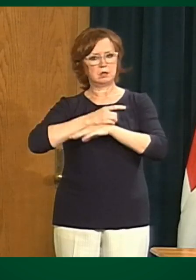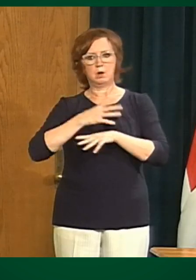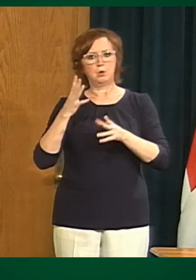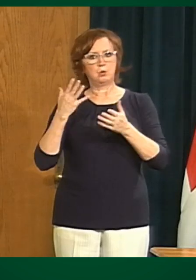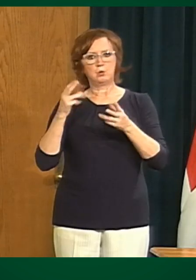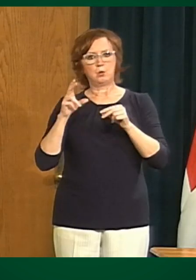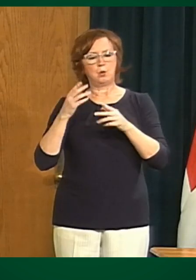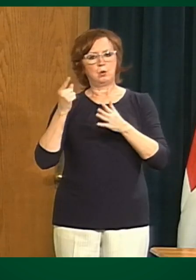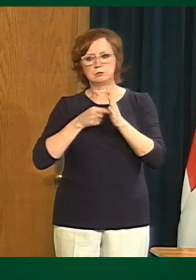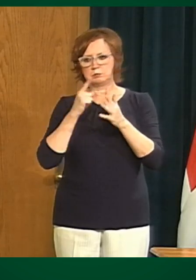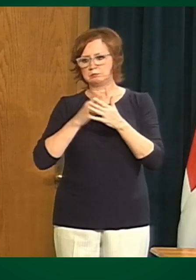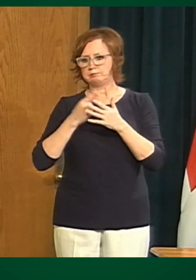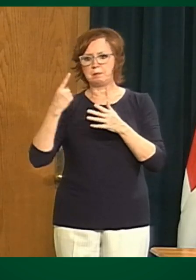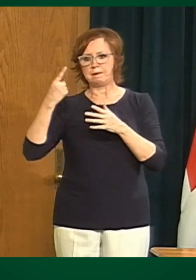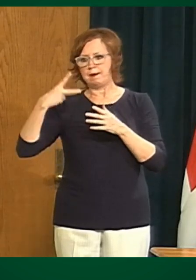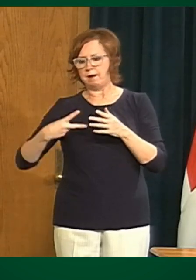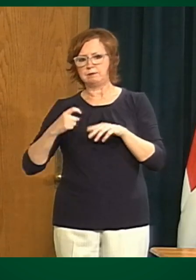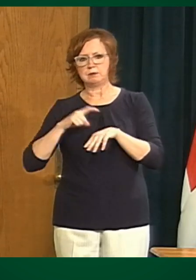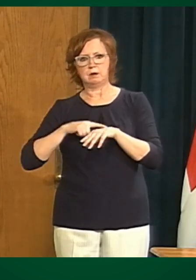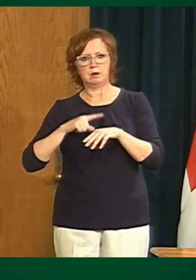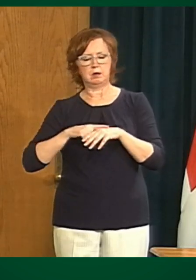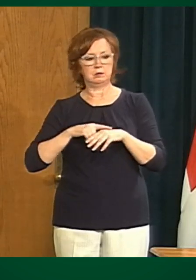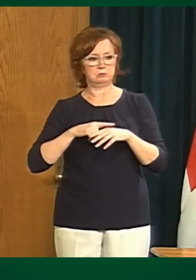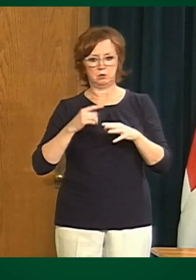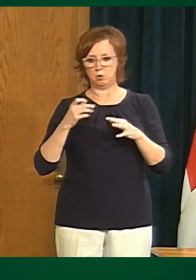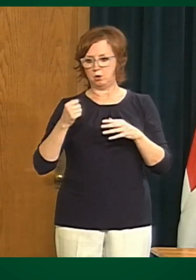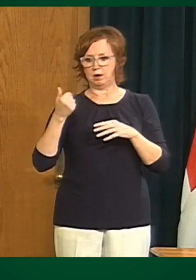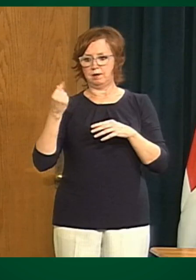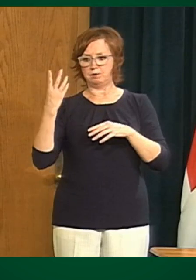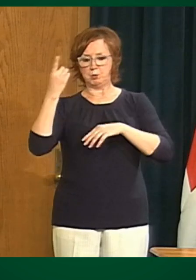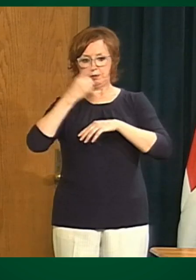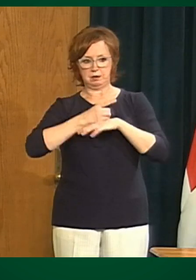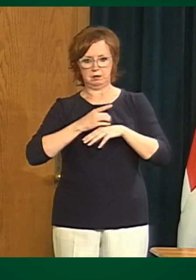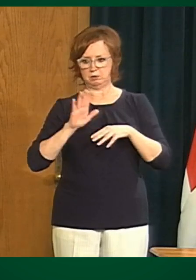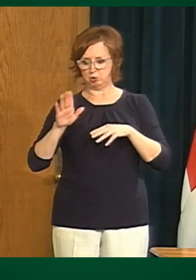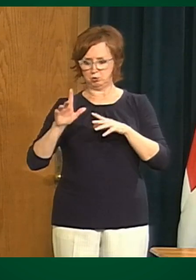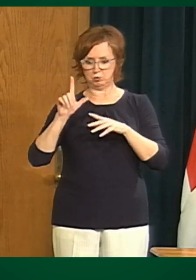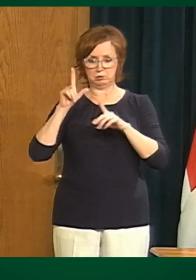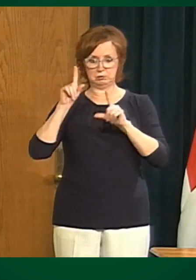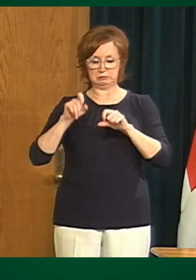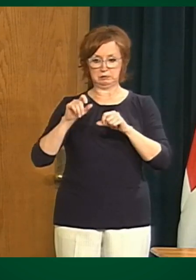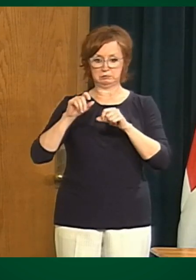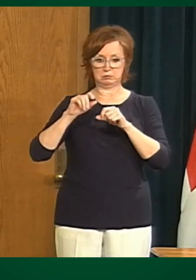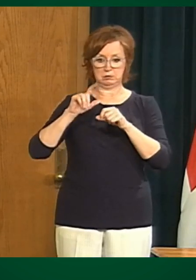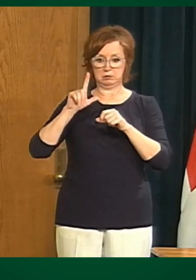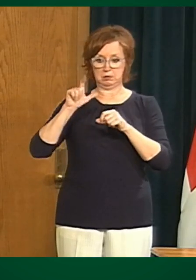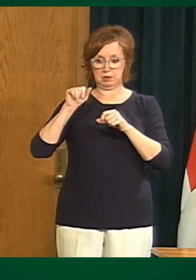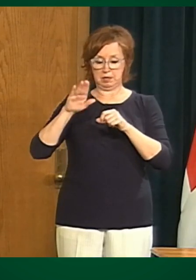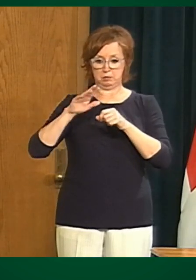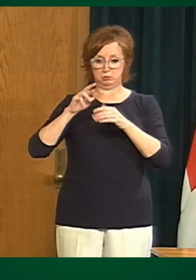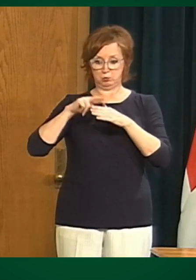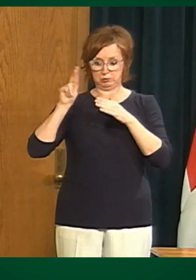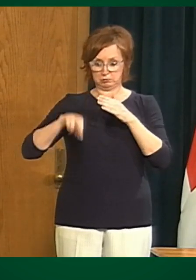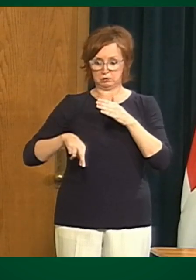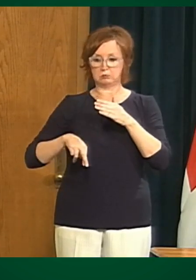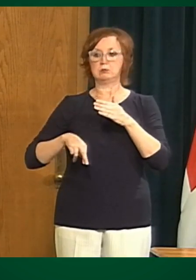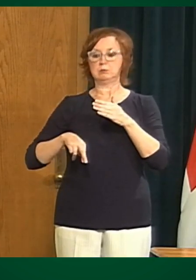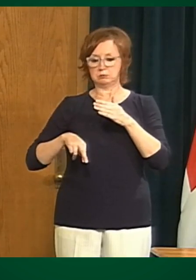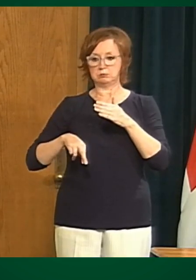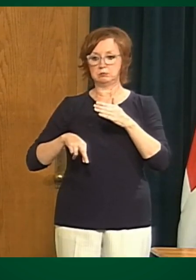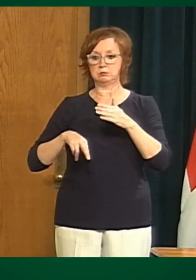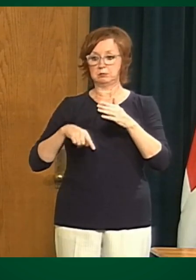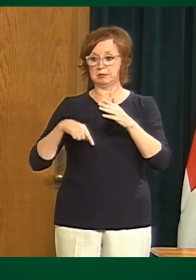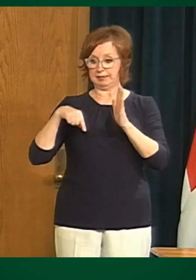they have the results. The results. So it's right, like it's a